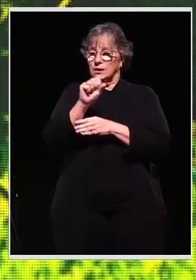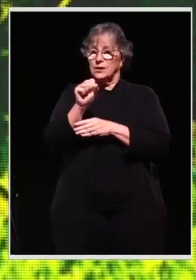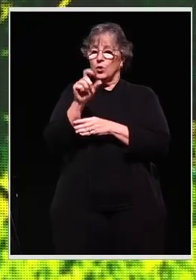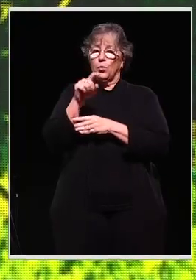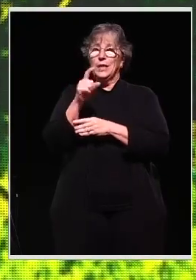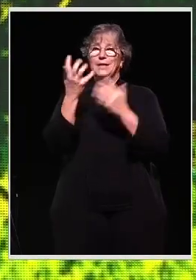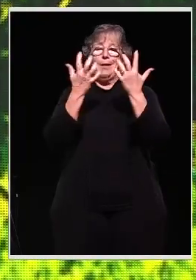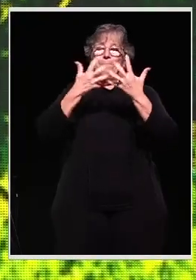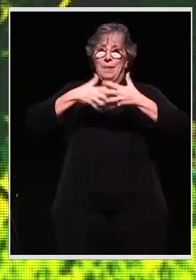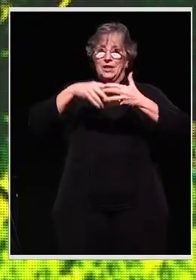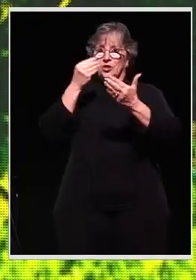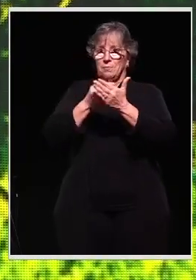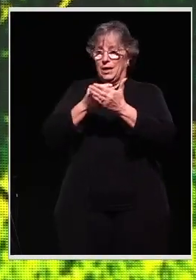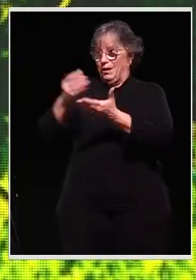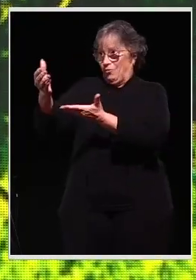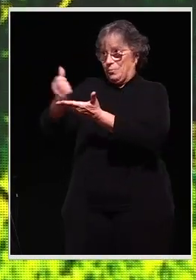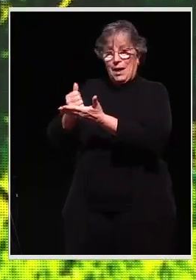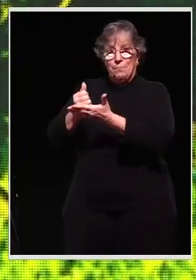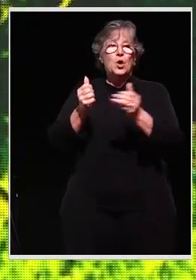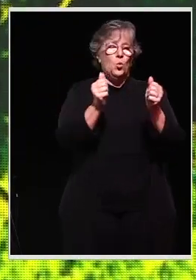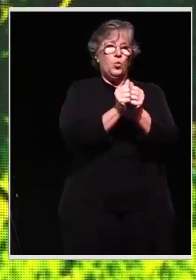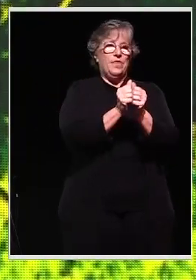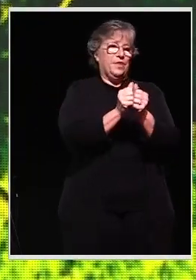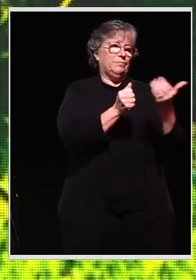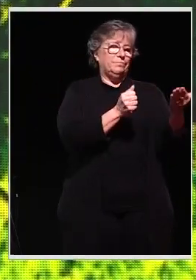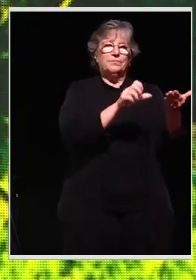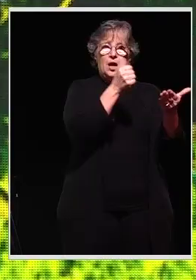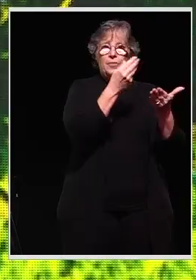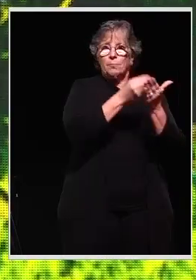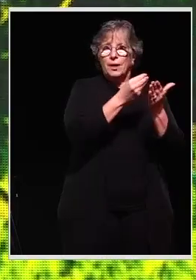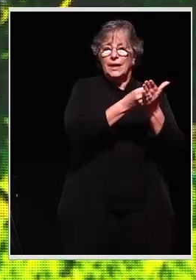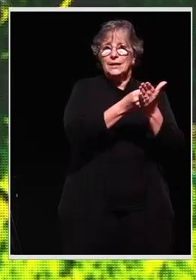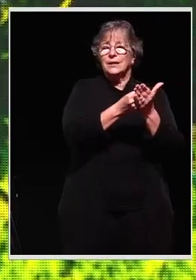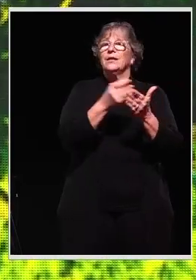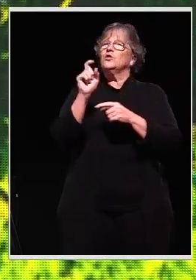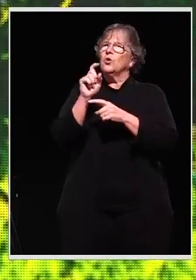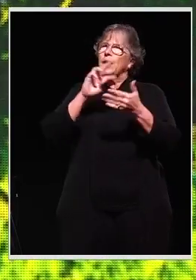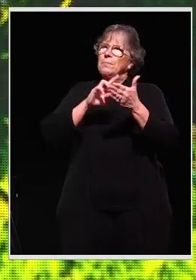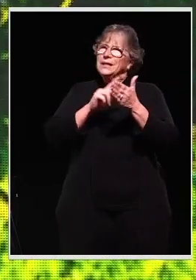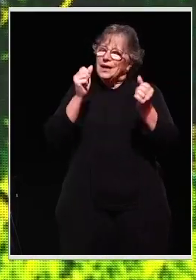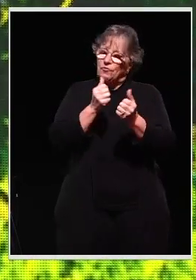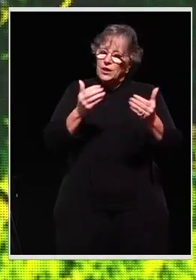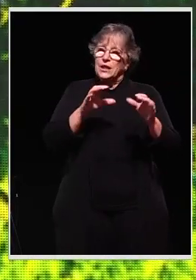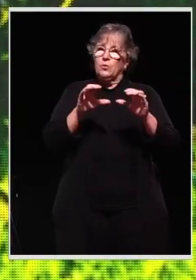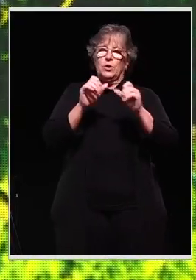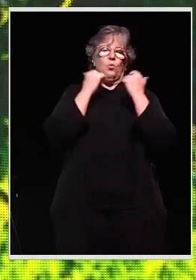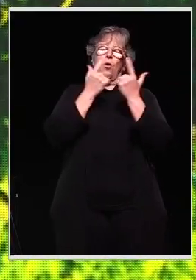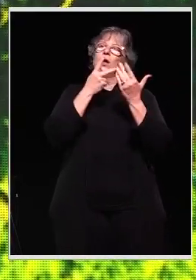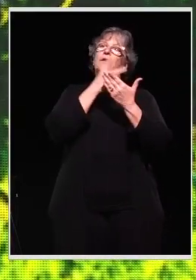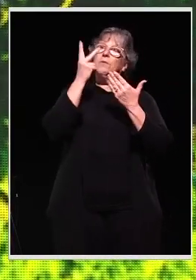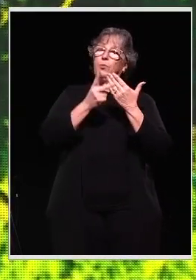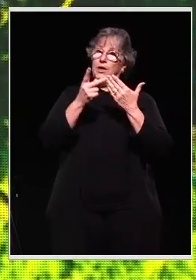with a non-federal dollar, which is a fantastic mandate because that actually really requires that everything that we do, all the projects that